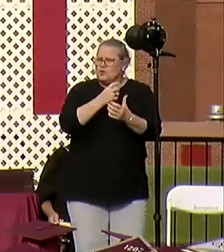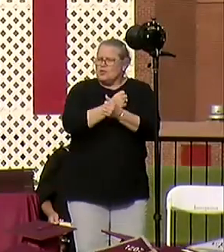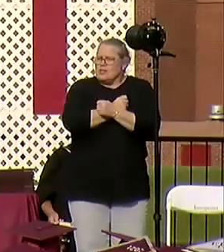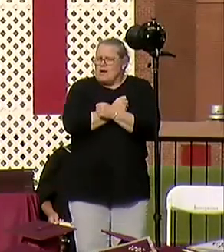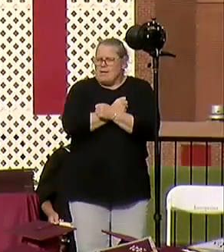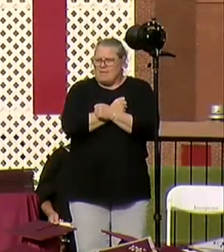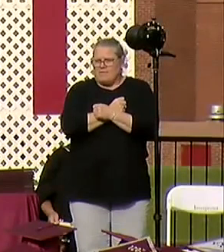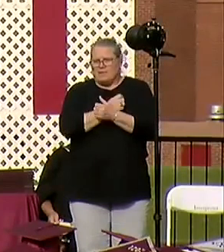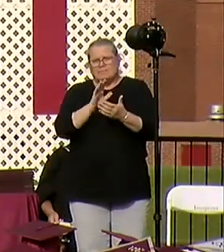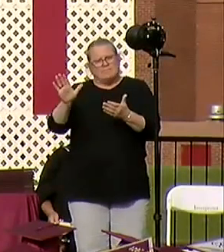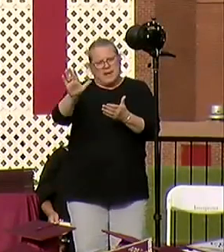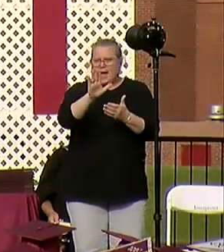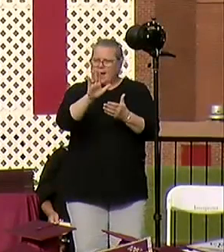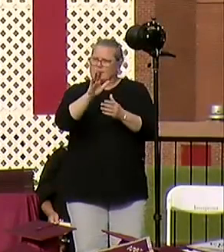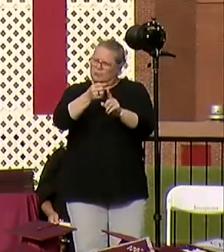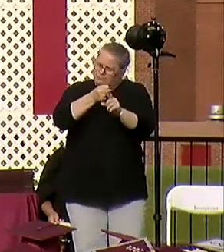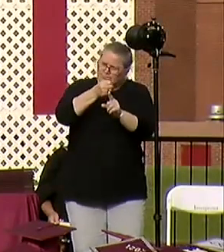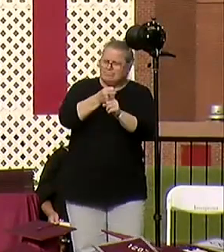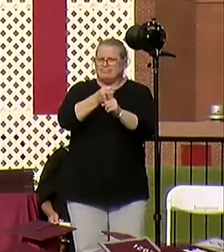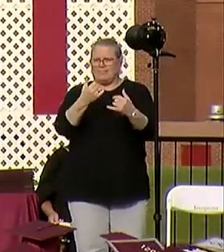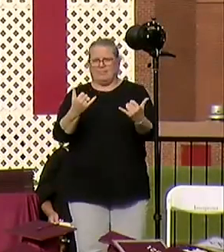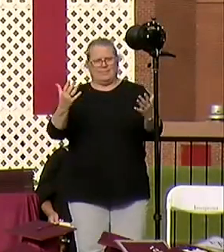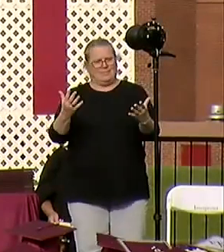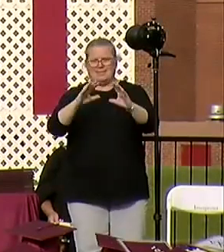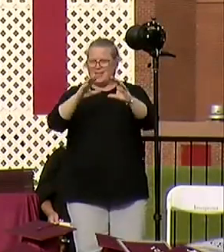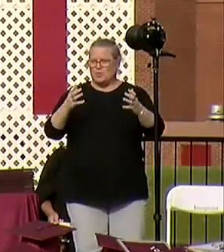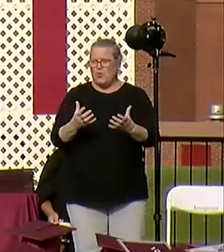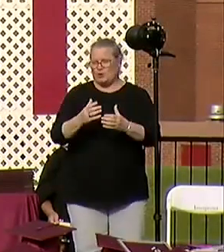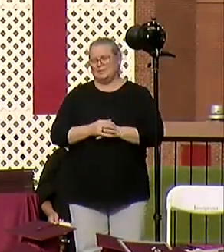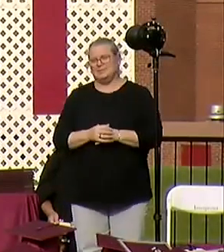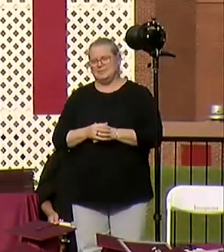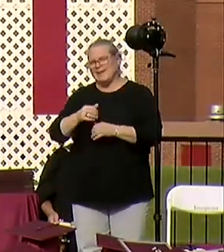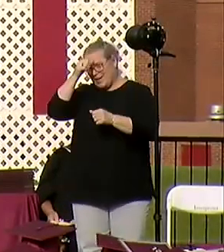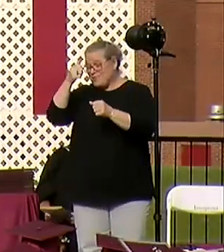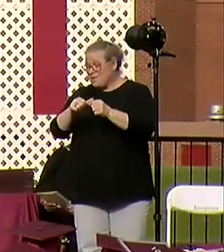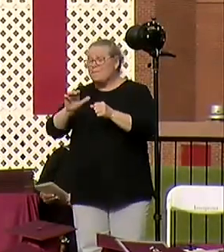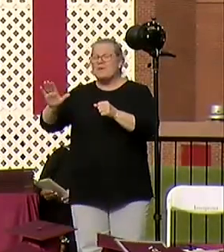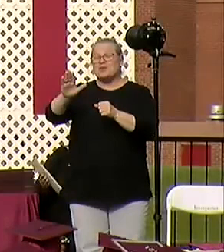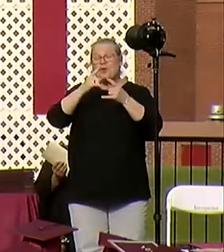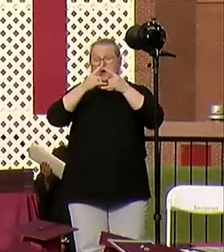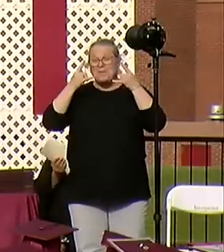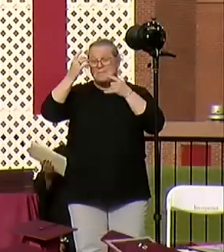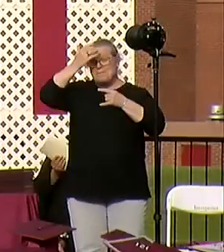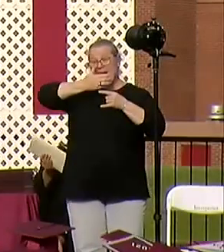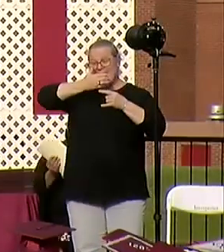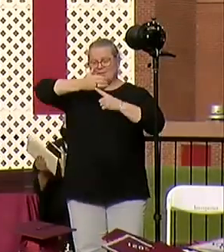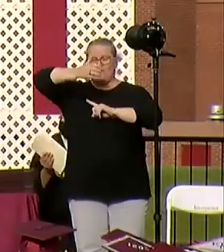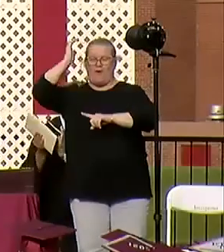remember to take regular math breaks. I love you, GMHS.